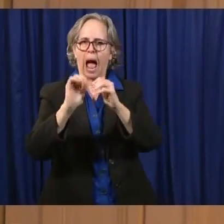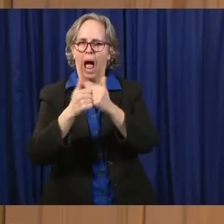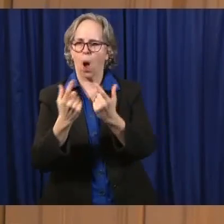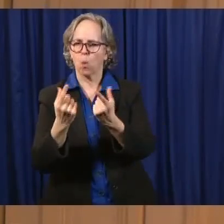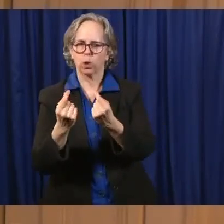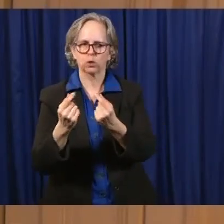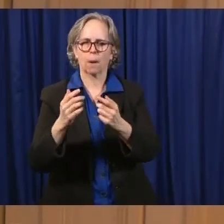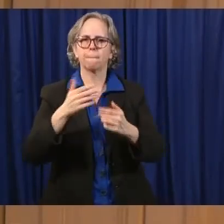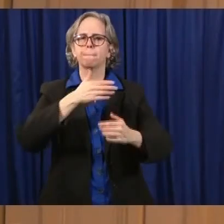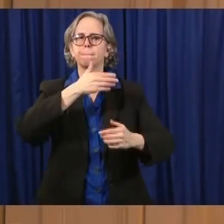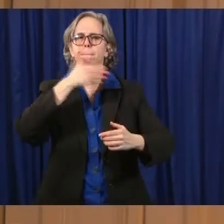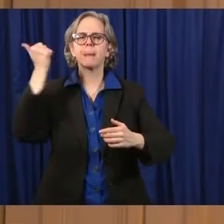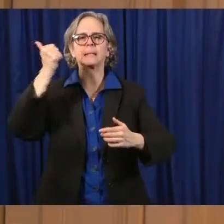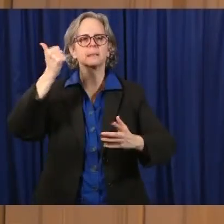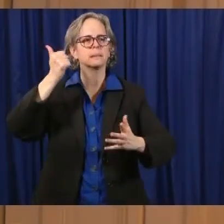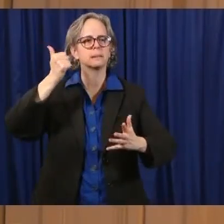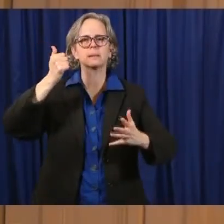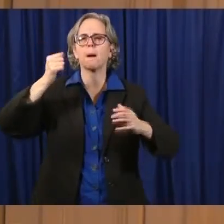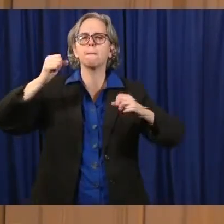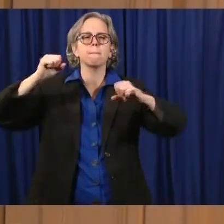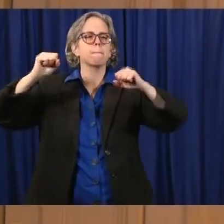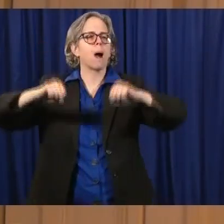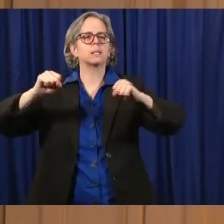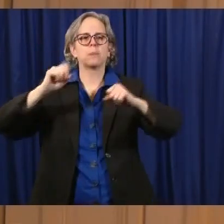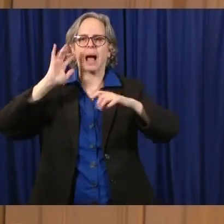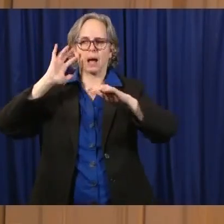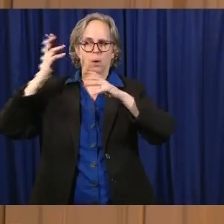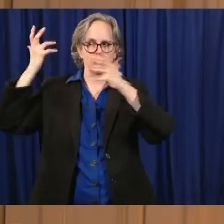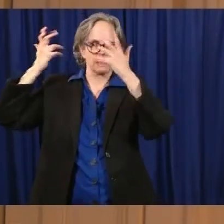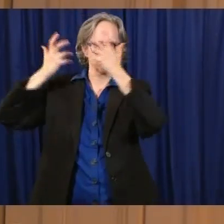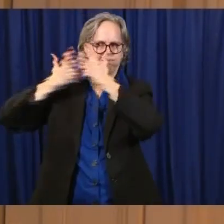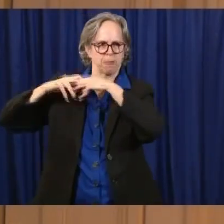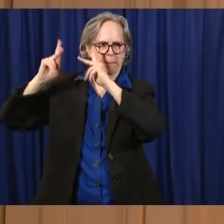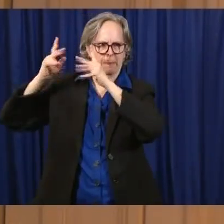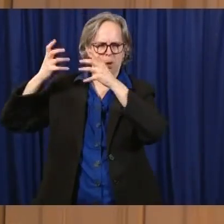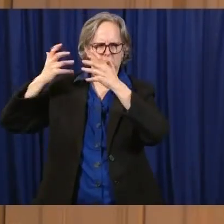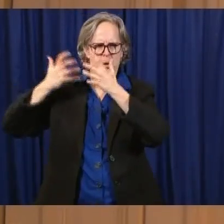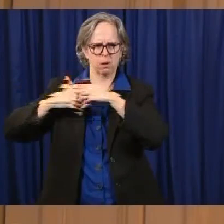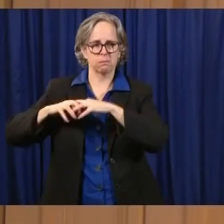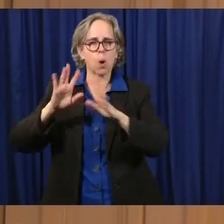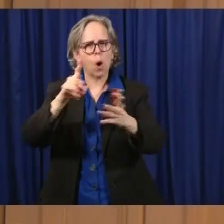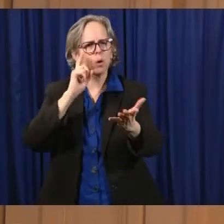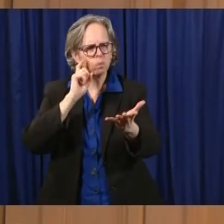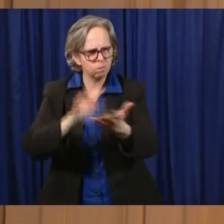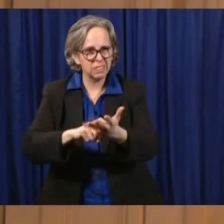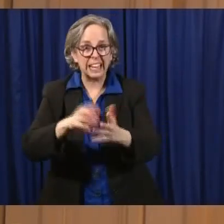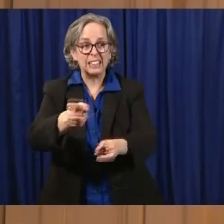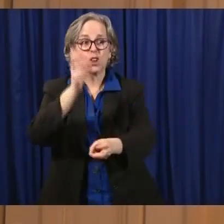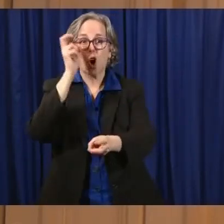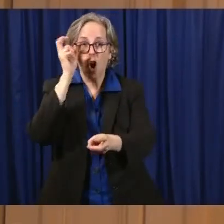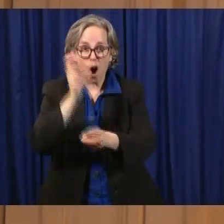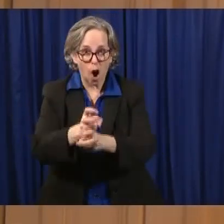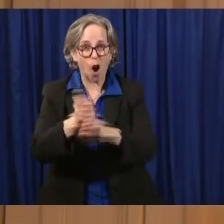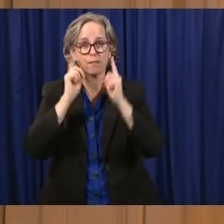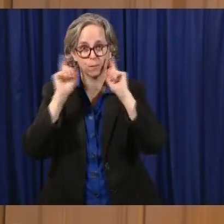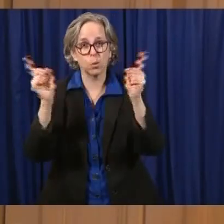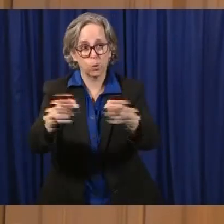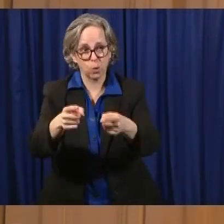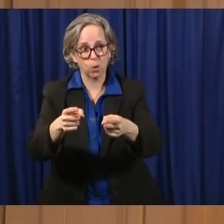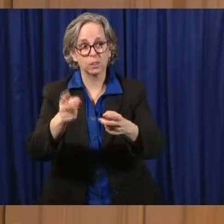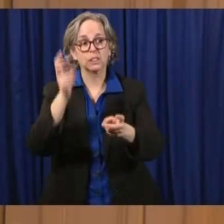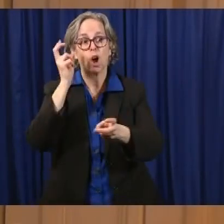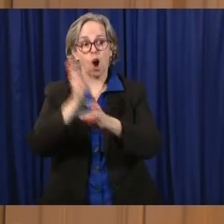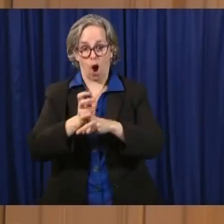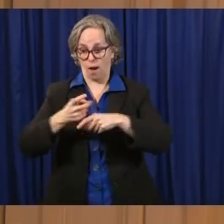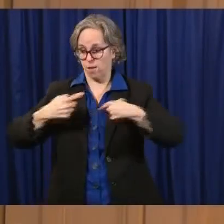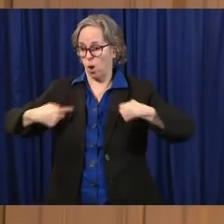want to acknowledge just how absolutely hard this is for you, and it's hard for all of us, but we're going to stick with you on it.